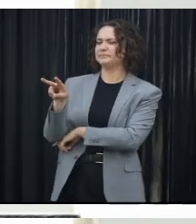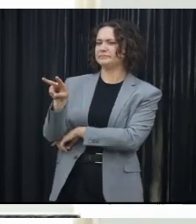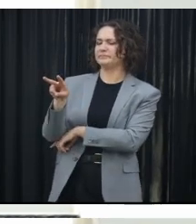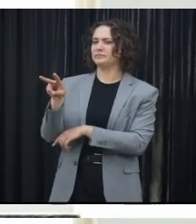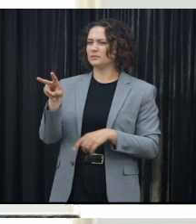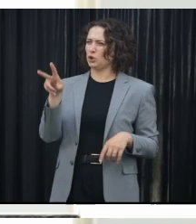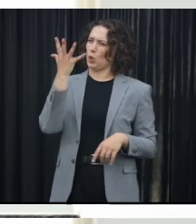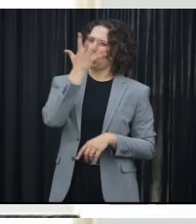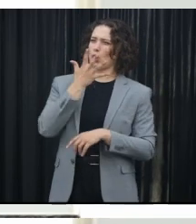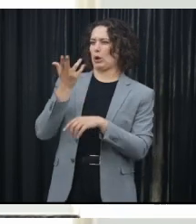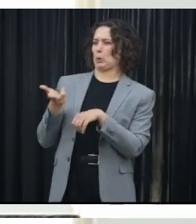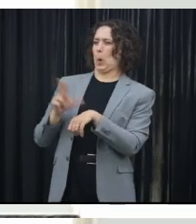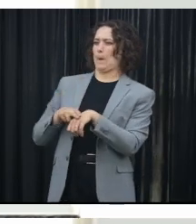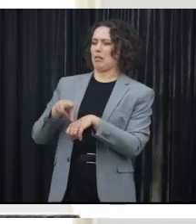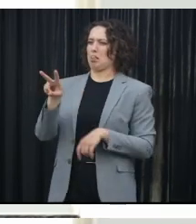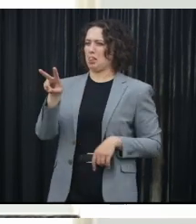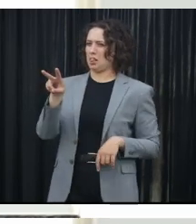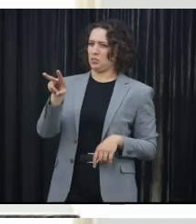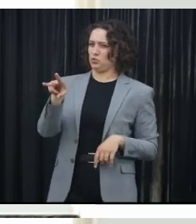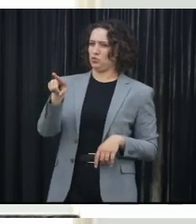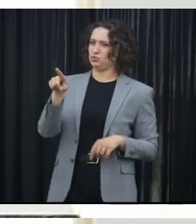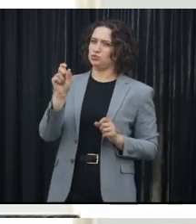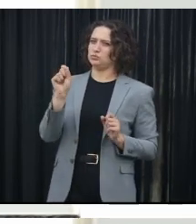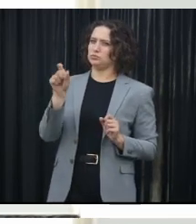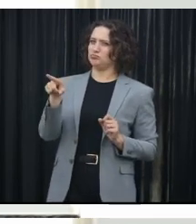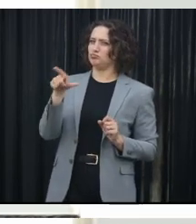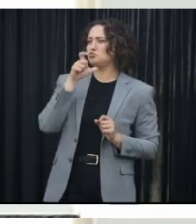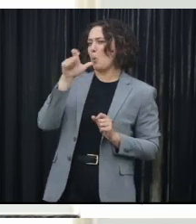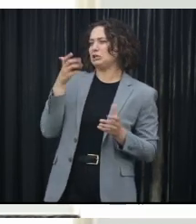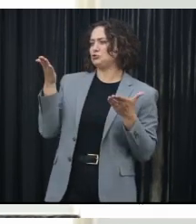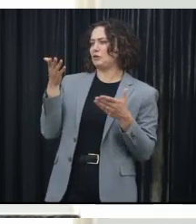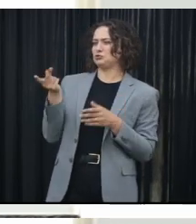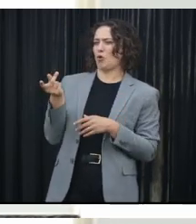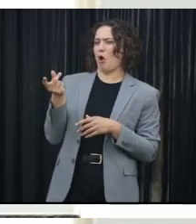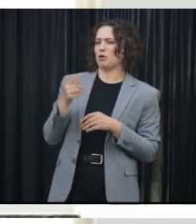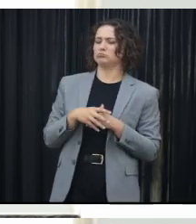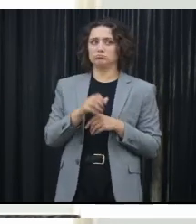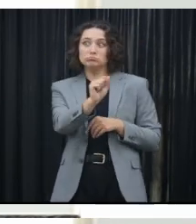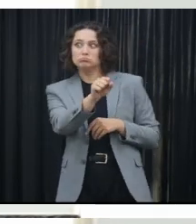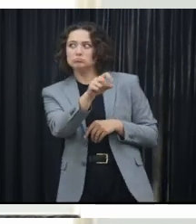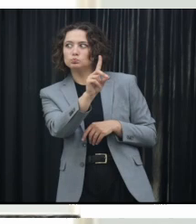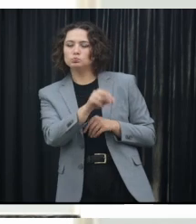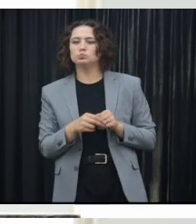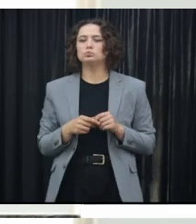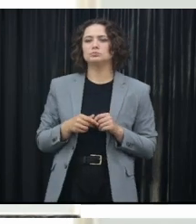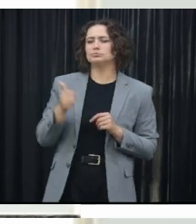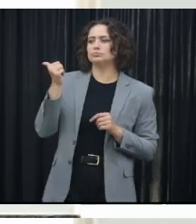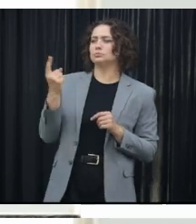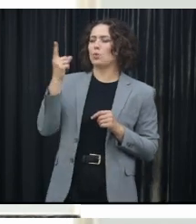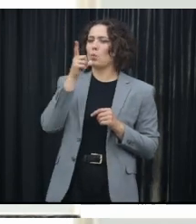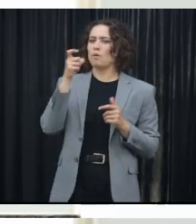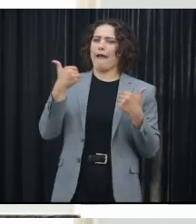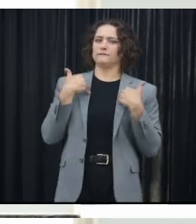mean normal? Well, you don't need a service dog. Yes, I do. Anybody that has a service